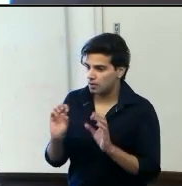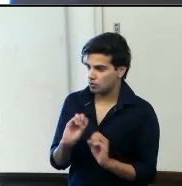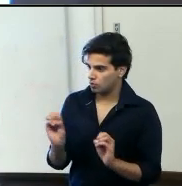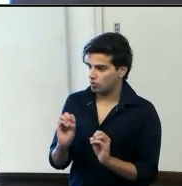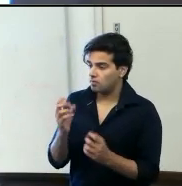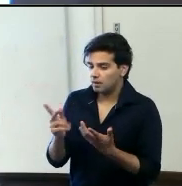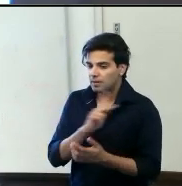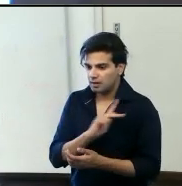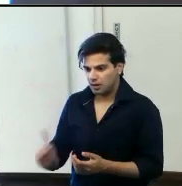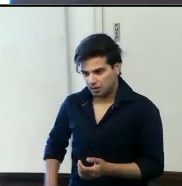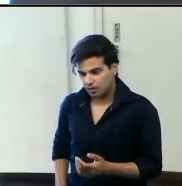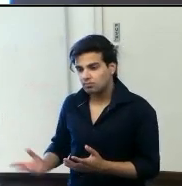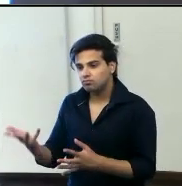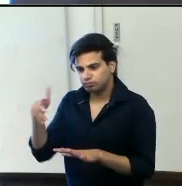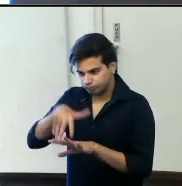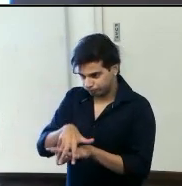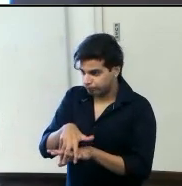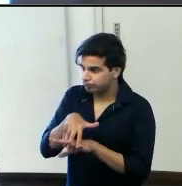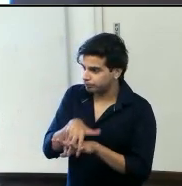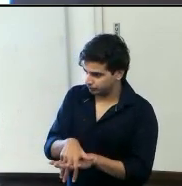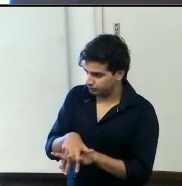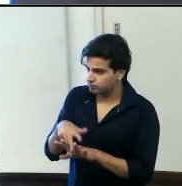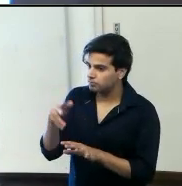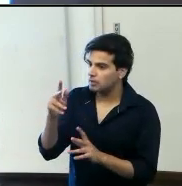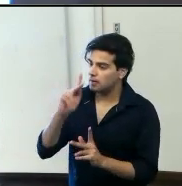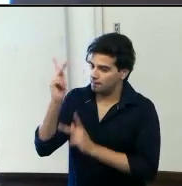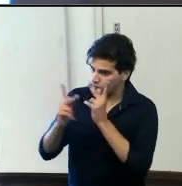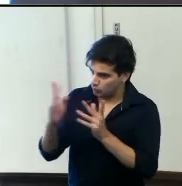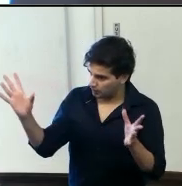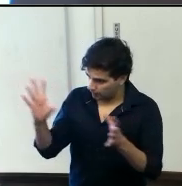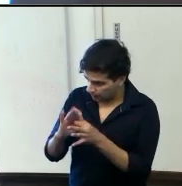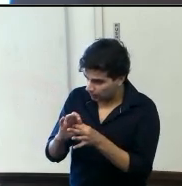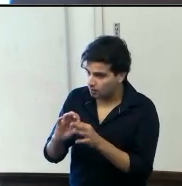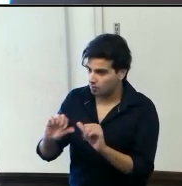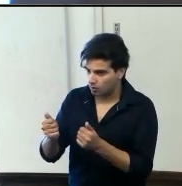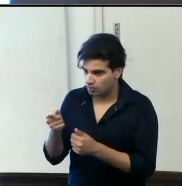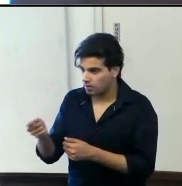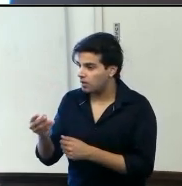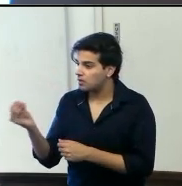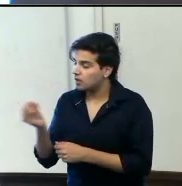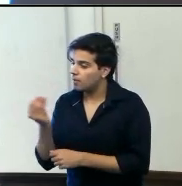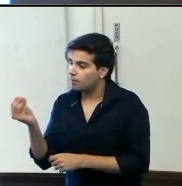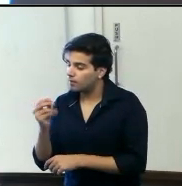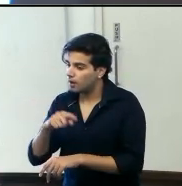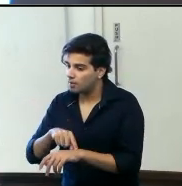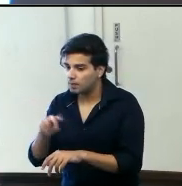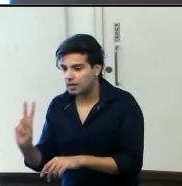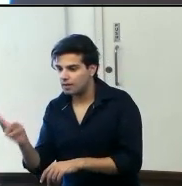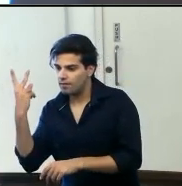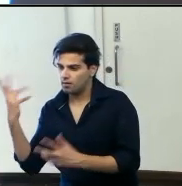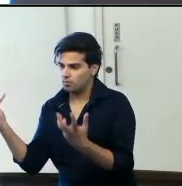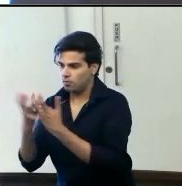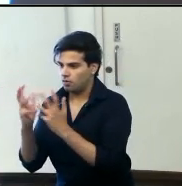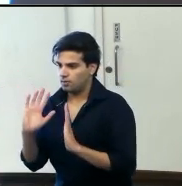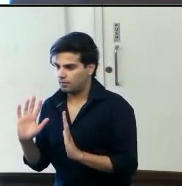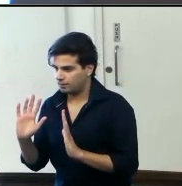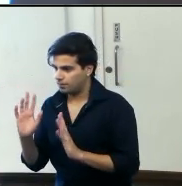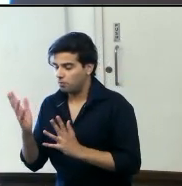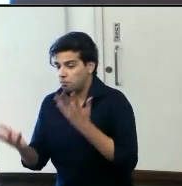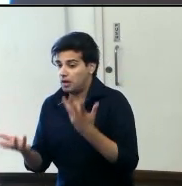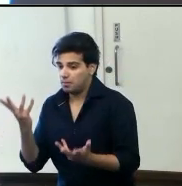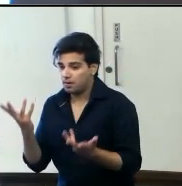can be part of the skin. It can be part of the flesh. It can be part of something else, or it is just